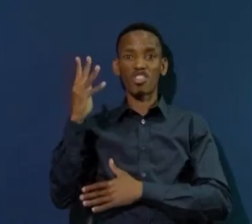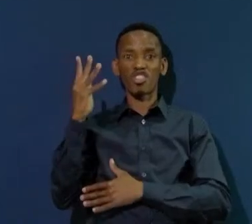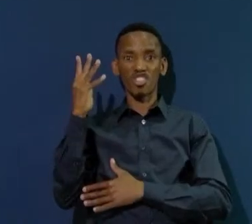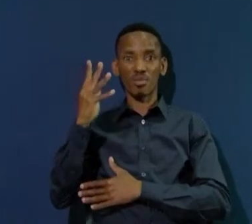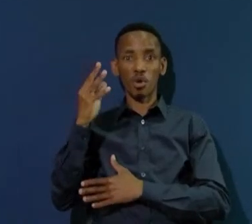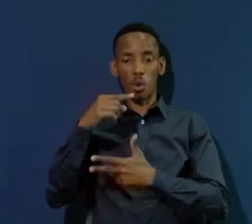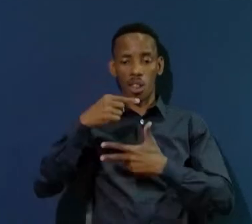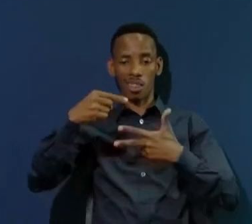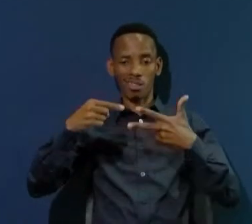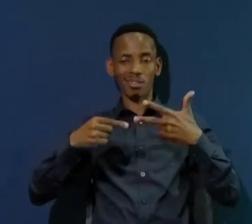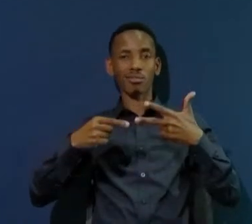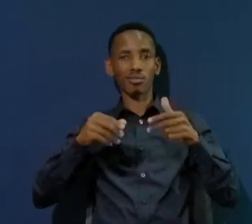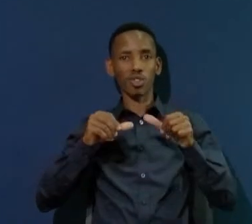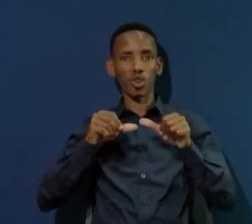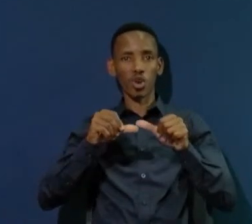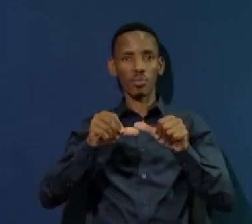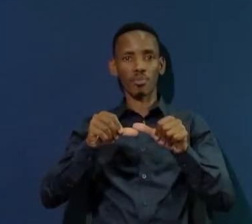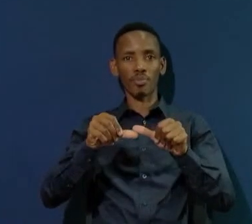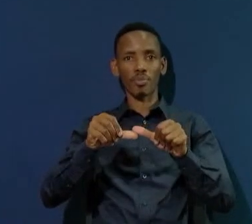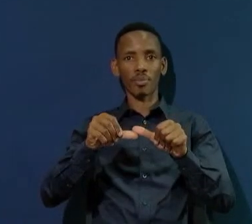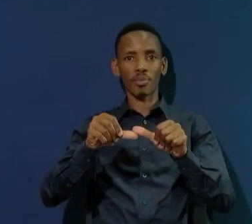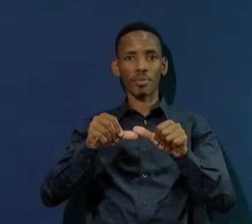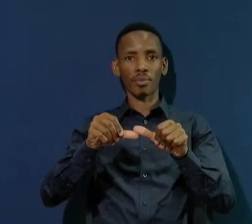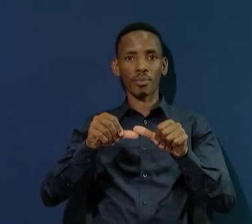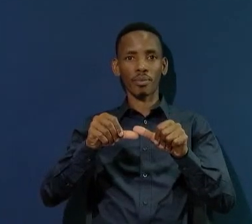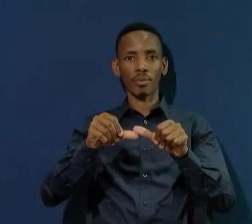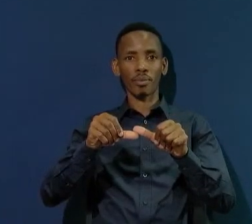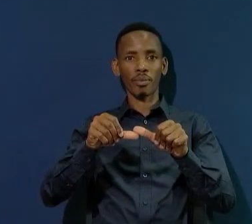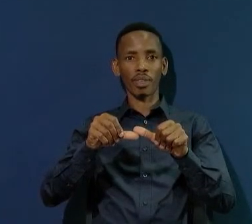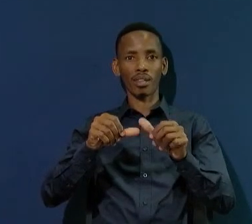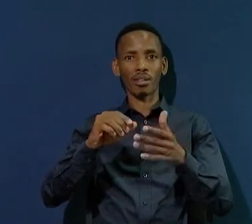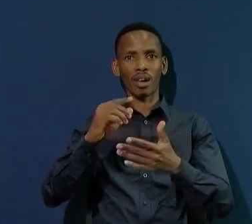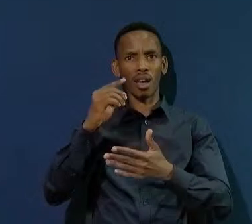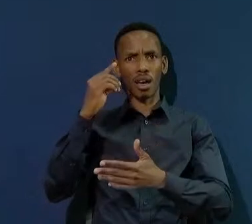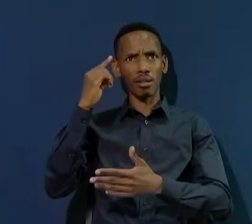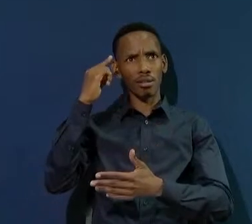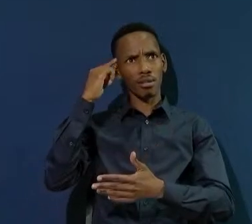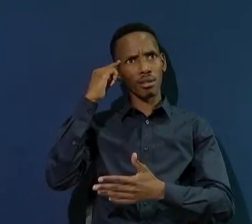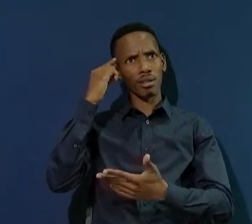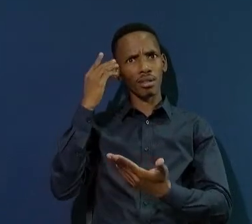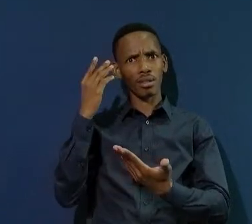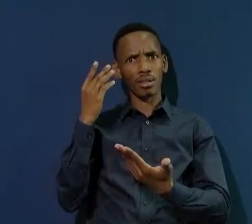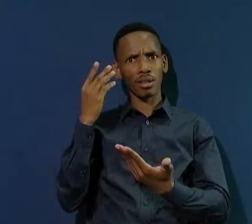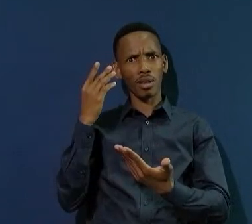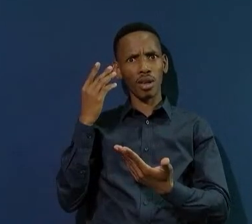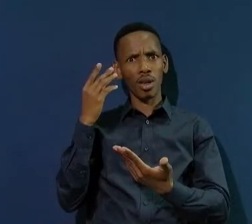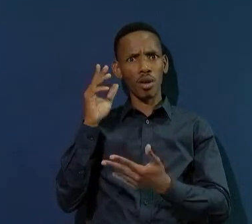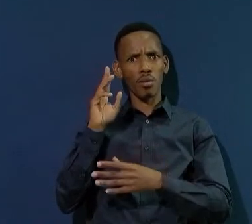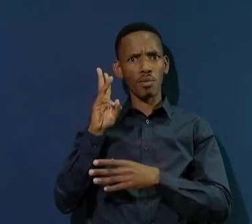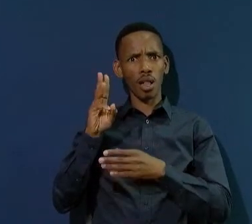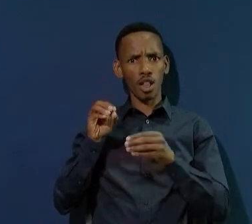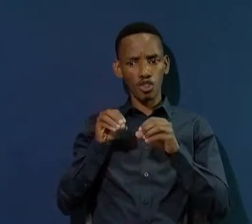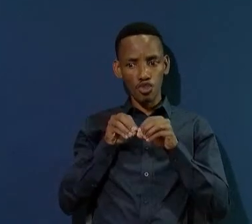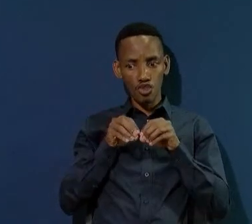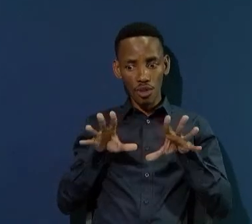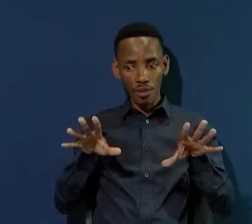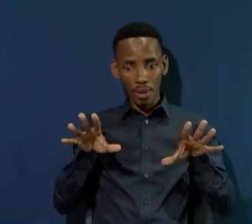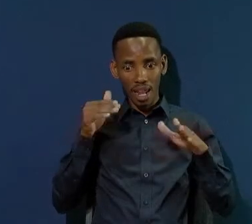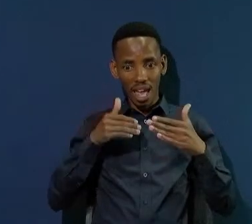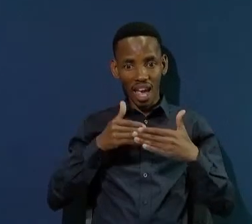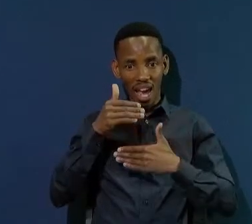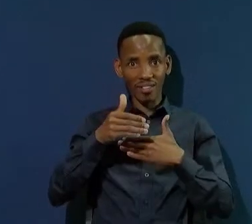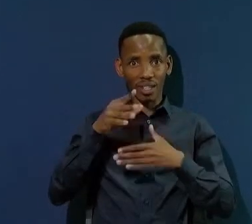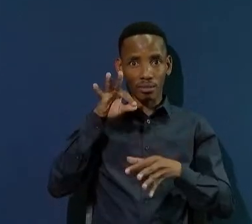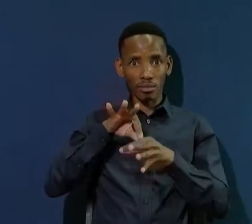bone a ga se re tseela gore bone bofoma ba bone yaanong bo tla nna ha e le gore e tla re morago ga ditlhopho e ba sena